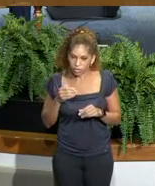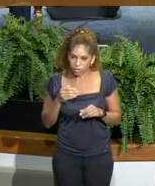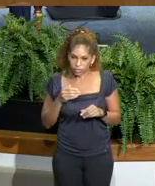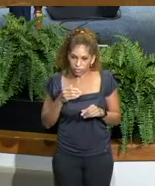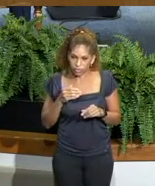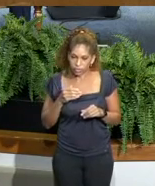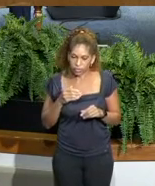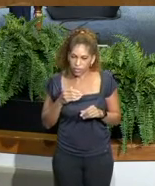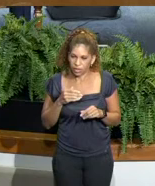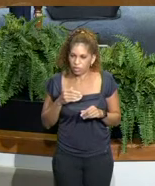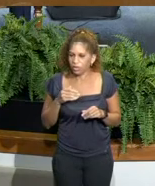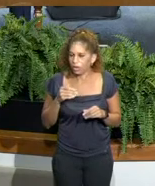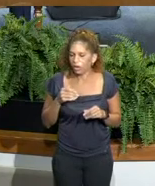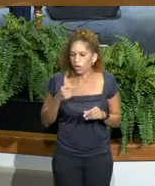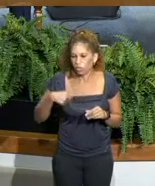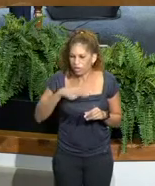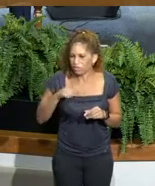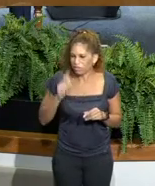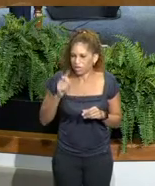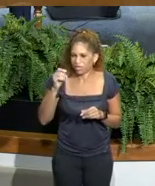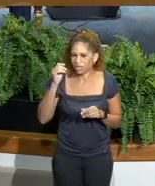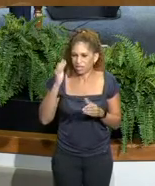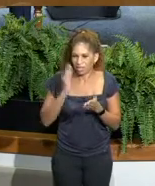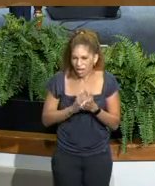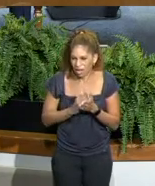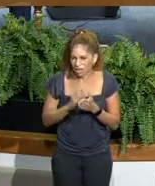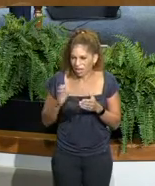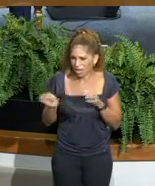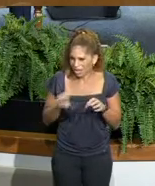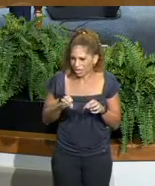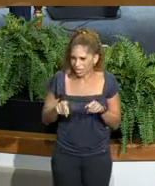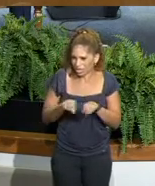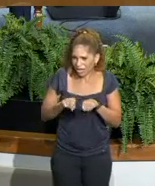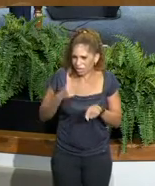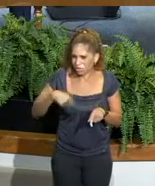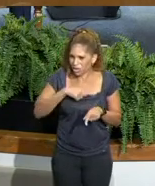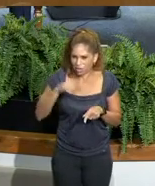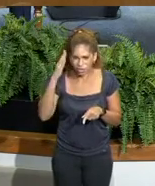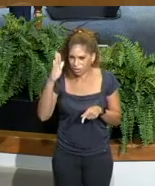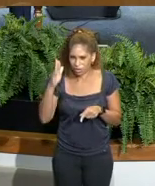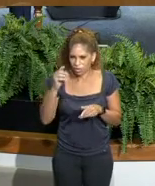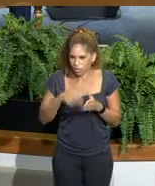know what to do. In every age, we know what to do. Tell the truth.